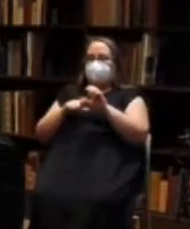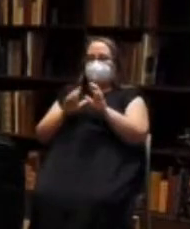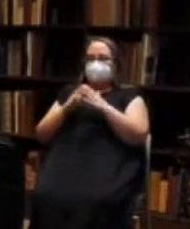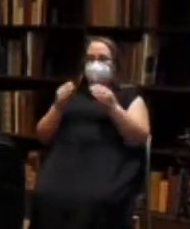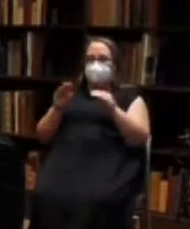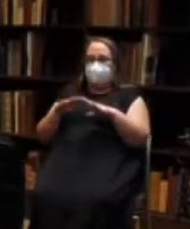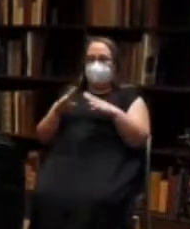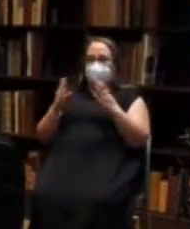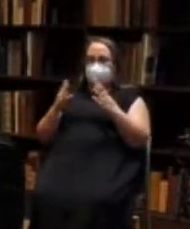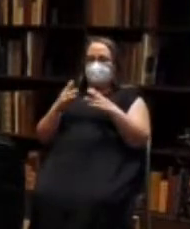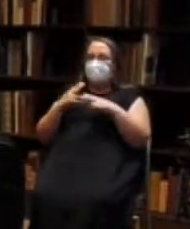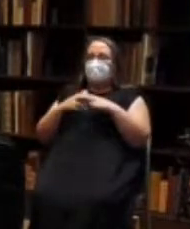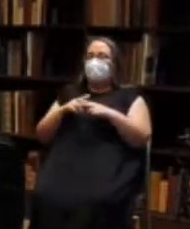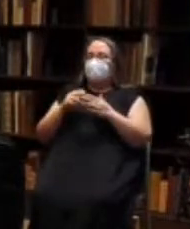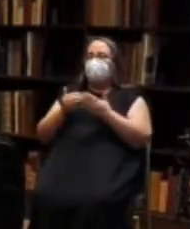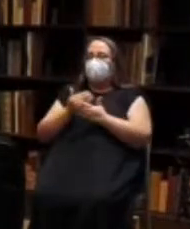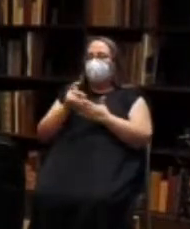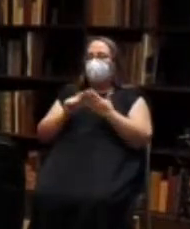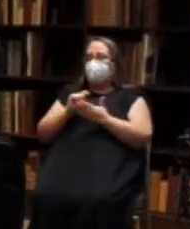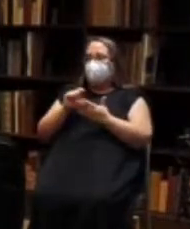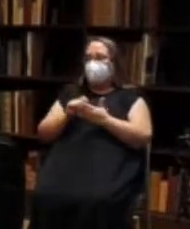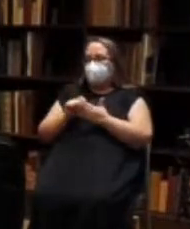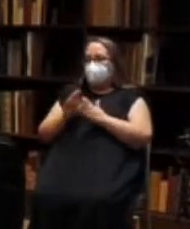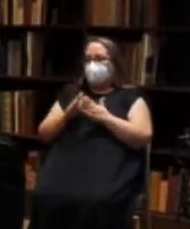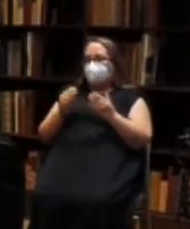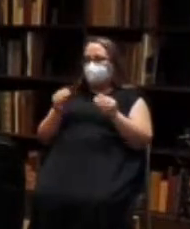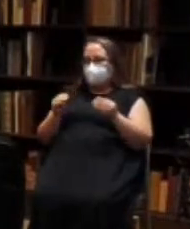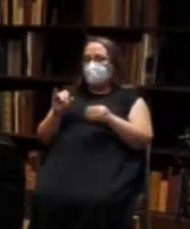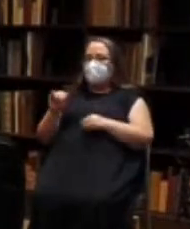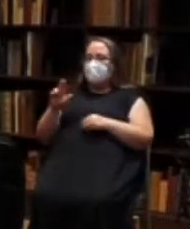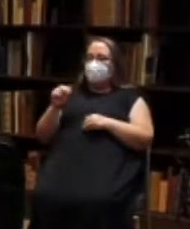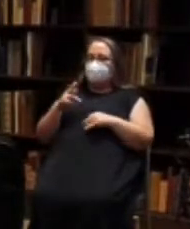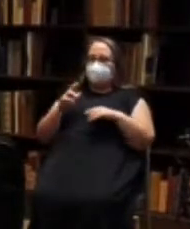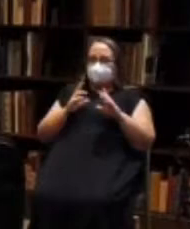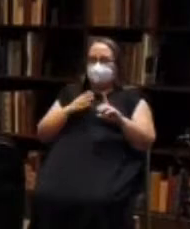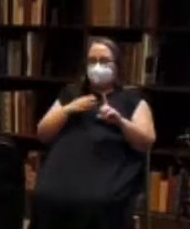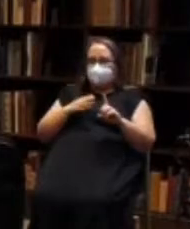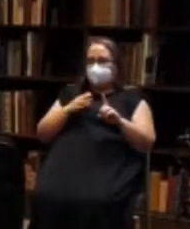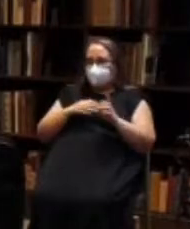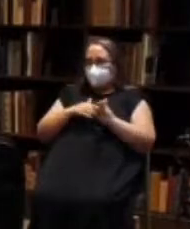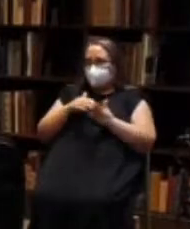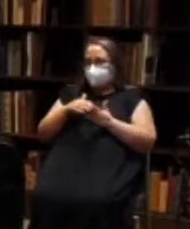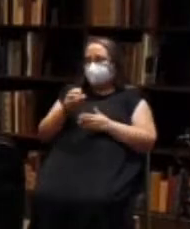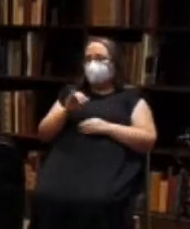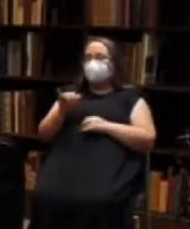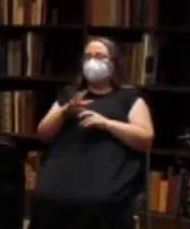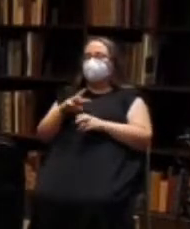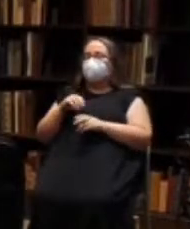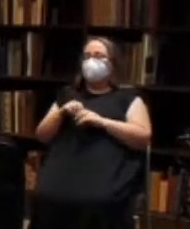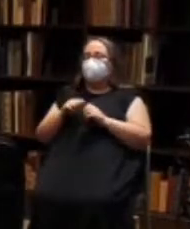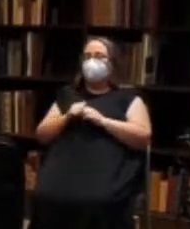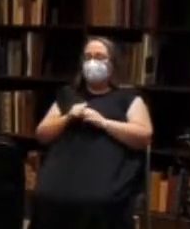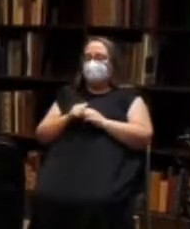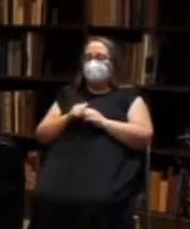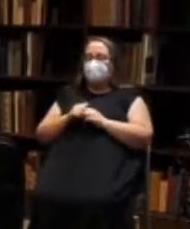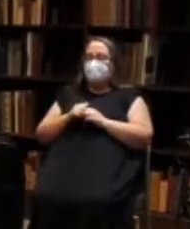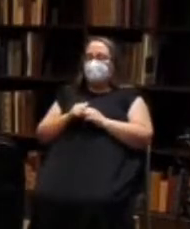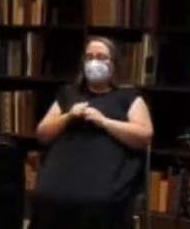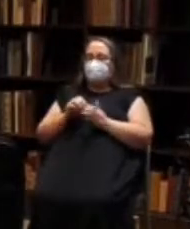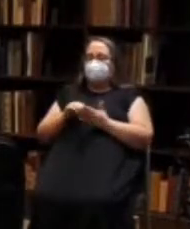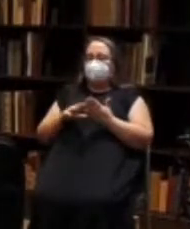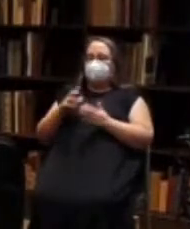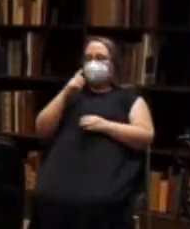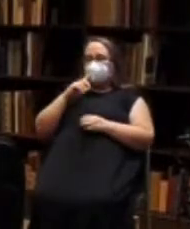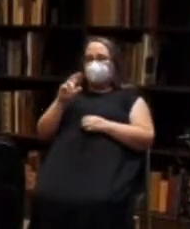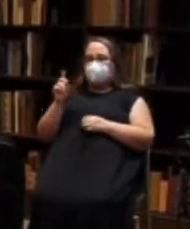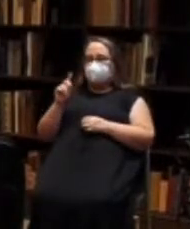in Baltimore called the New Era Bookshop. Cornish is hanging out there a lot. He also gets involved with the Students